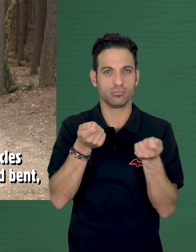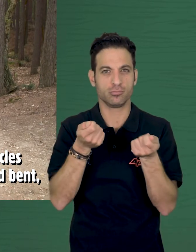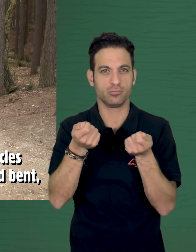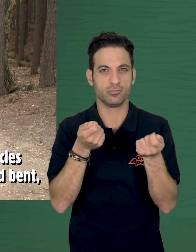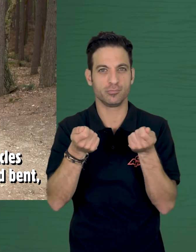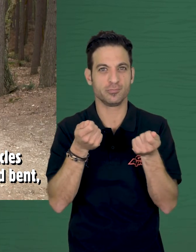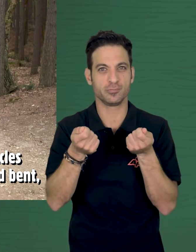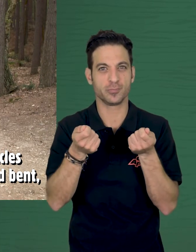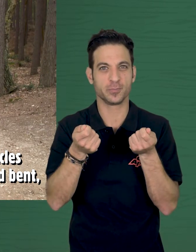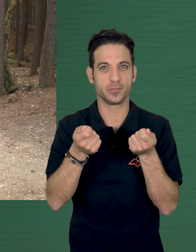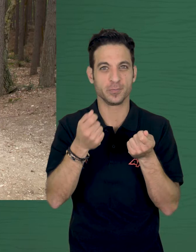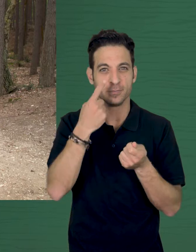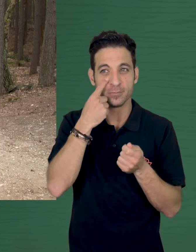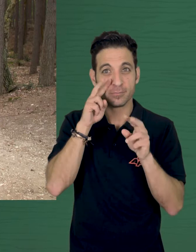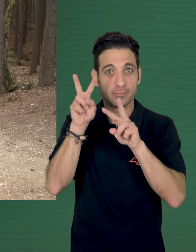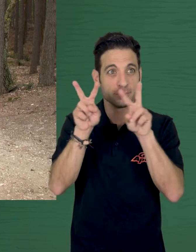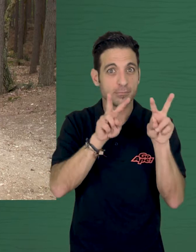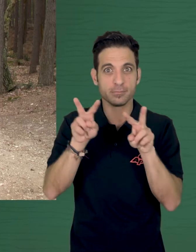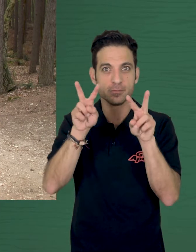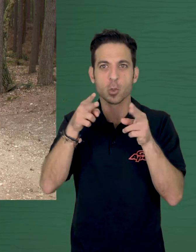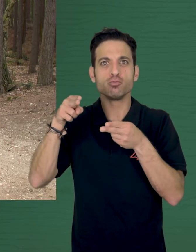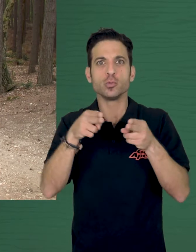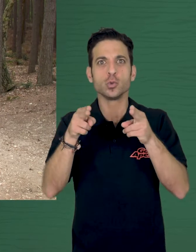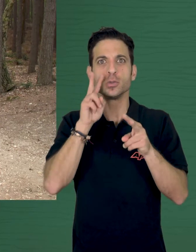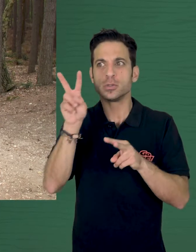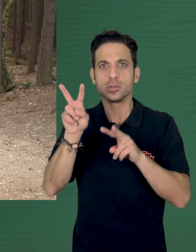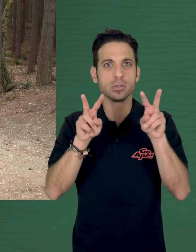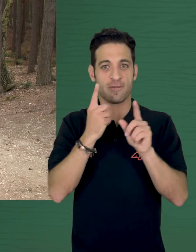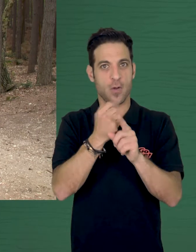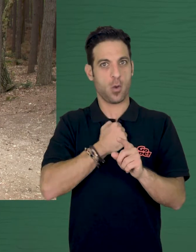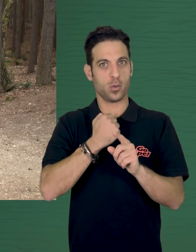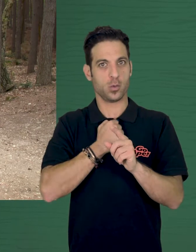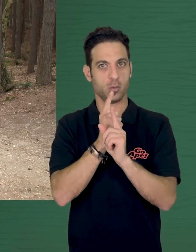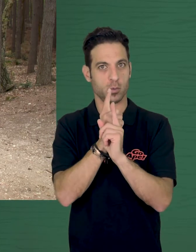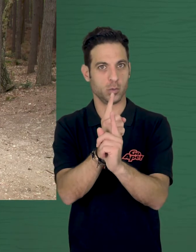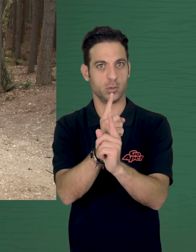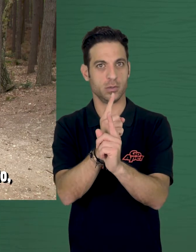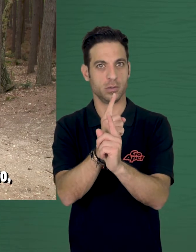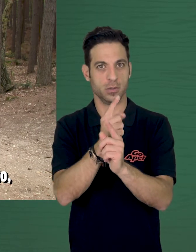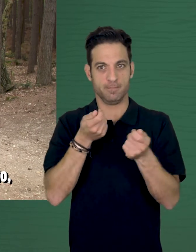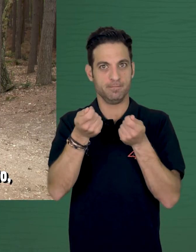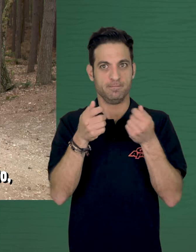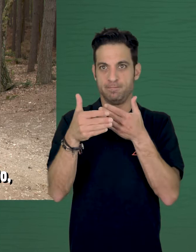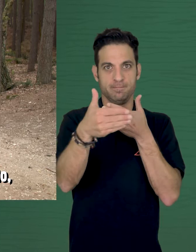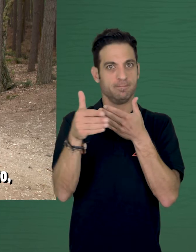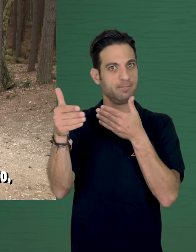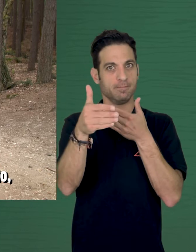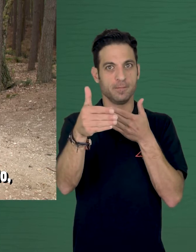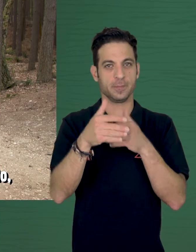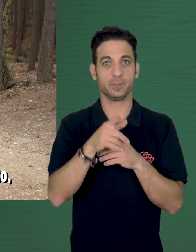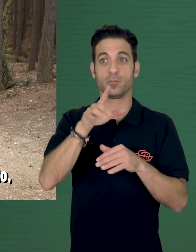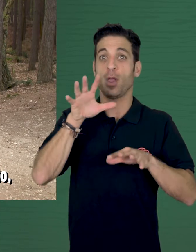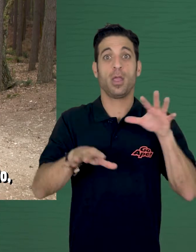your knees nice and bent. Look where you're going and do follow my rule at all times as well. Maintain that good